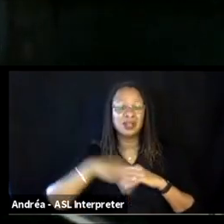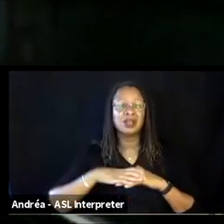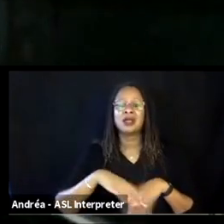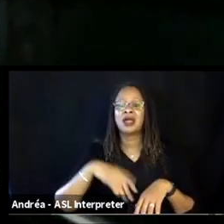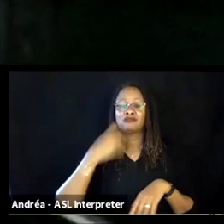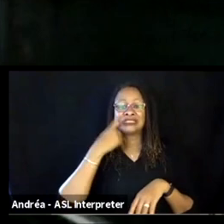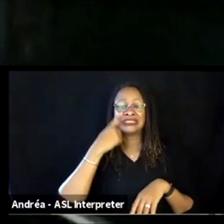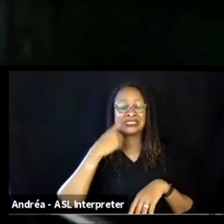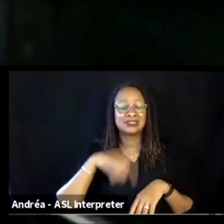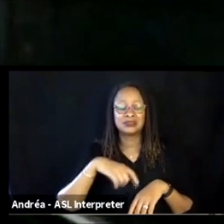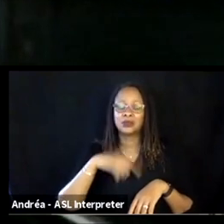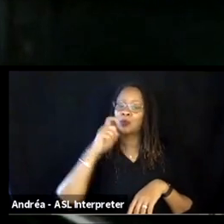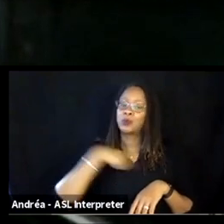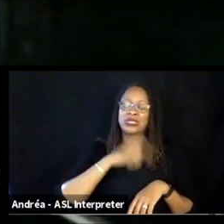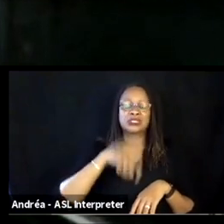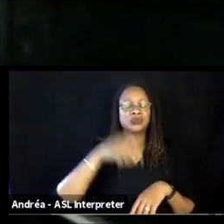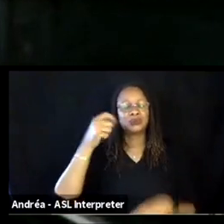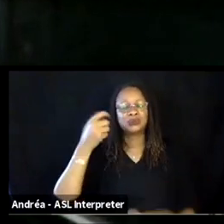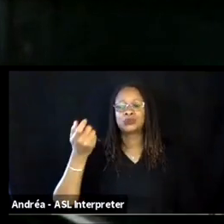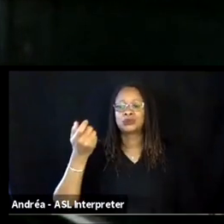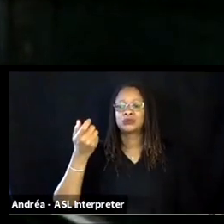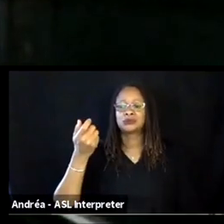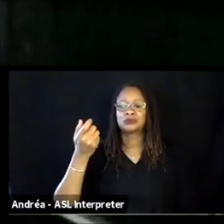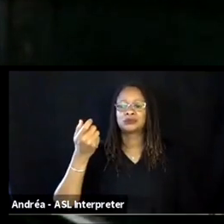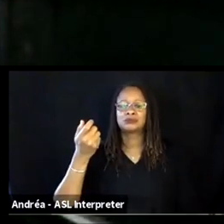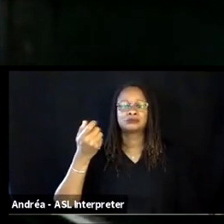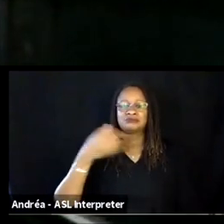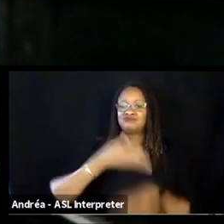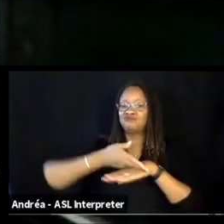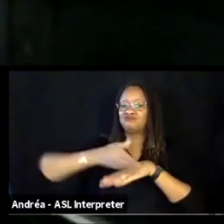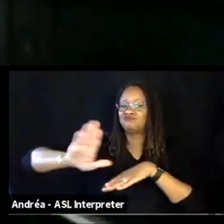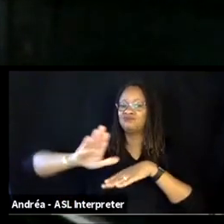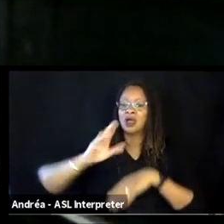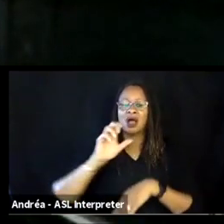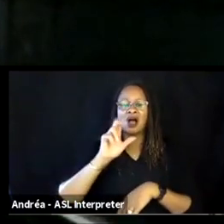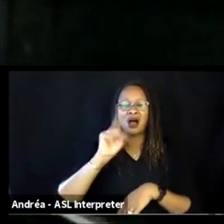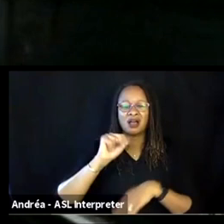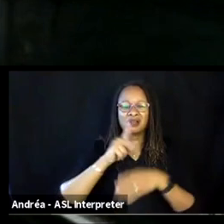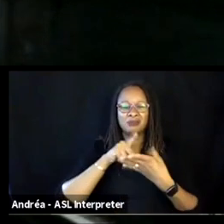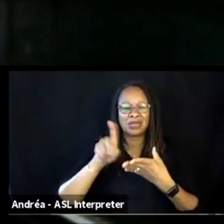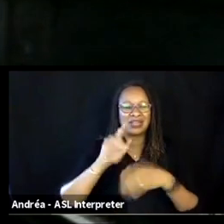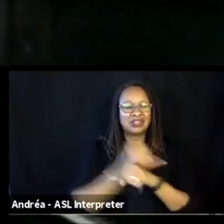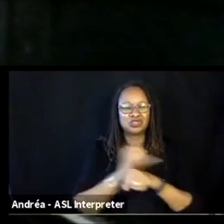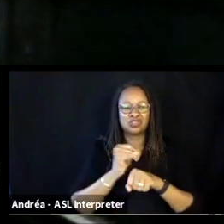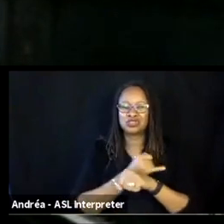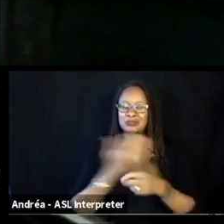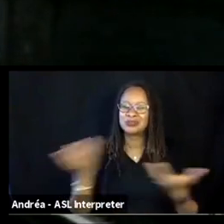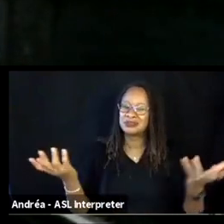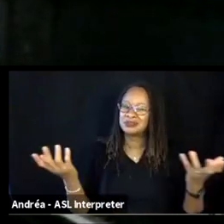recently, is that we just need to ban unpaid internships. That, you